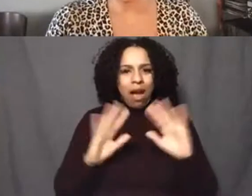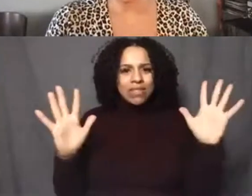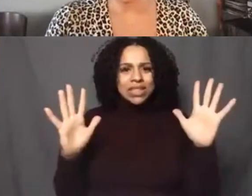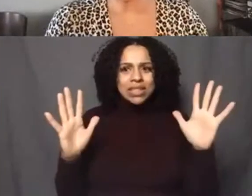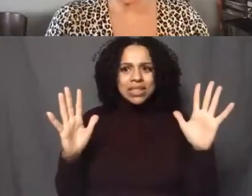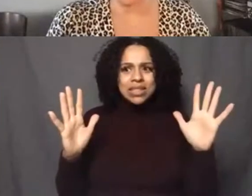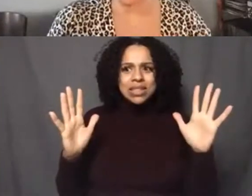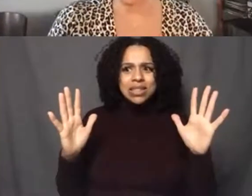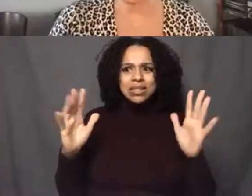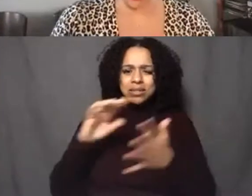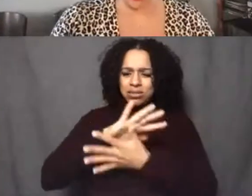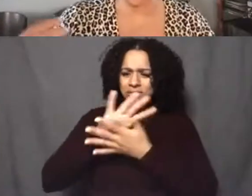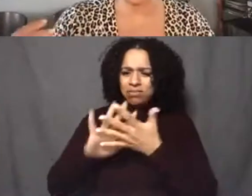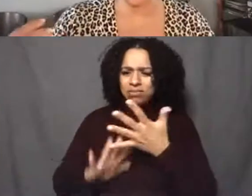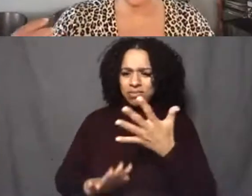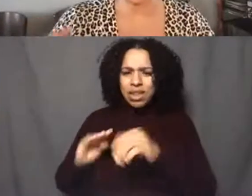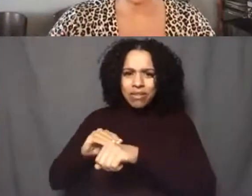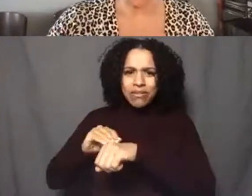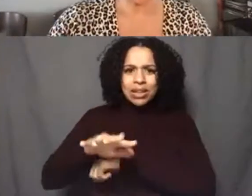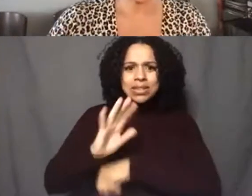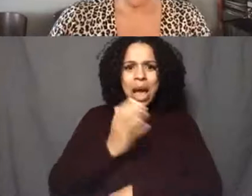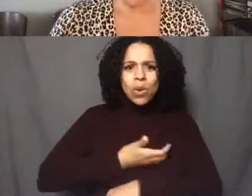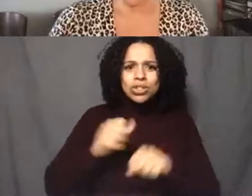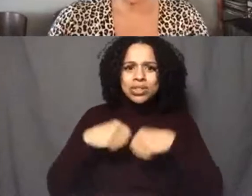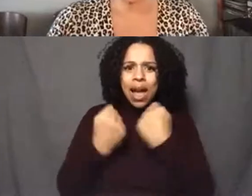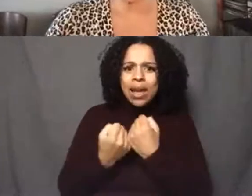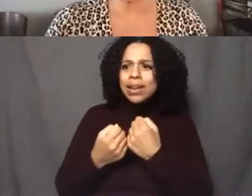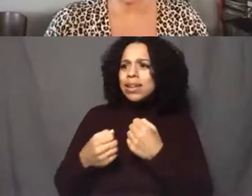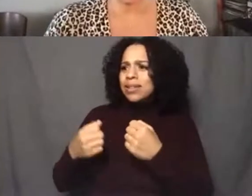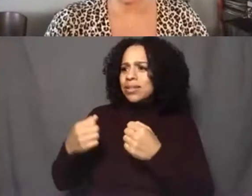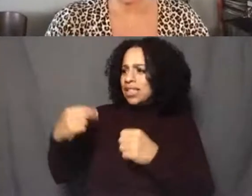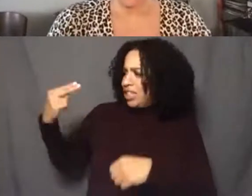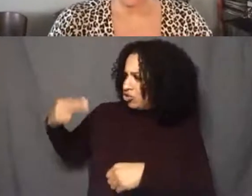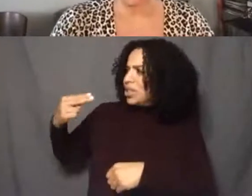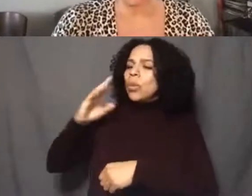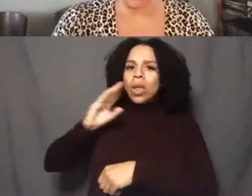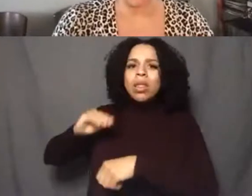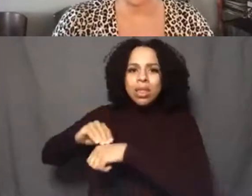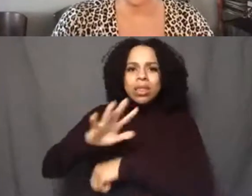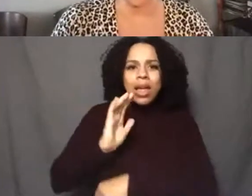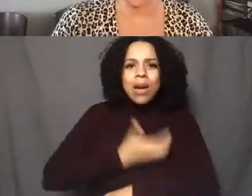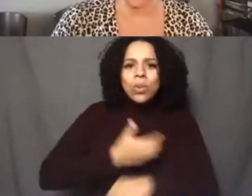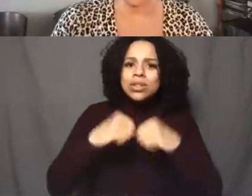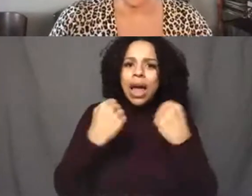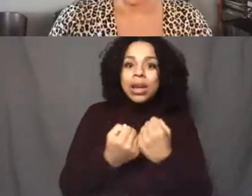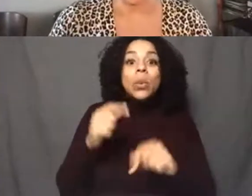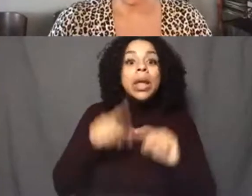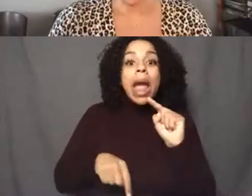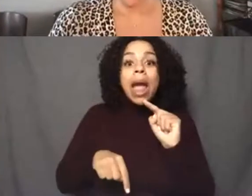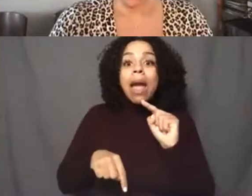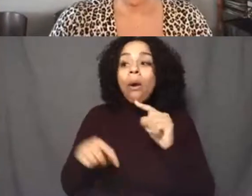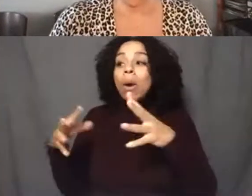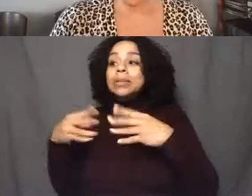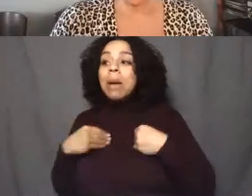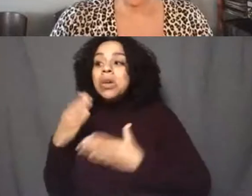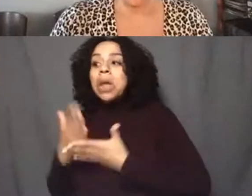you can't ignore some and hold up others if you truly want to understand the society that we live in. The